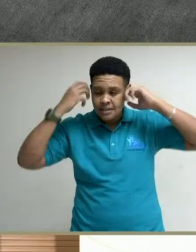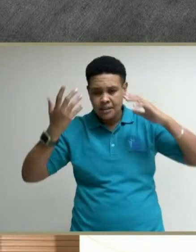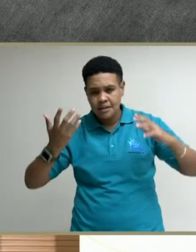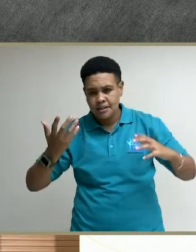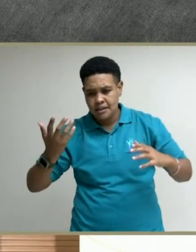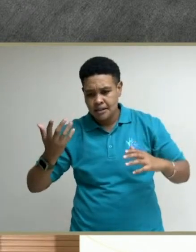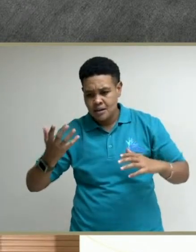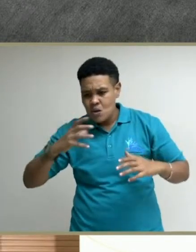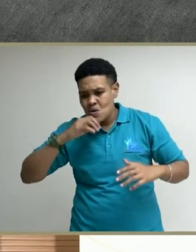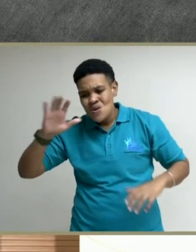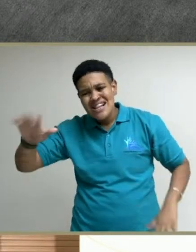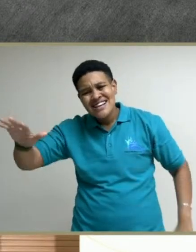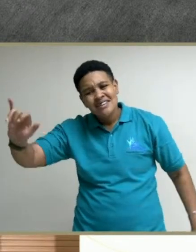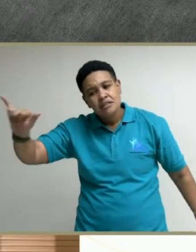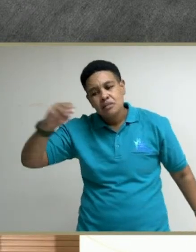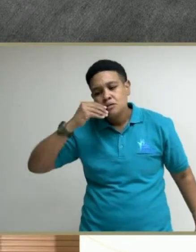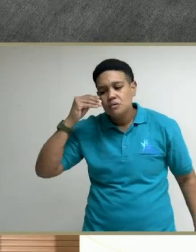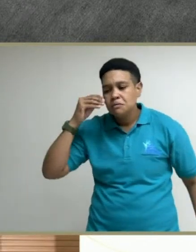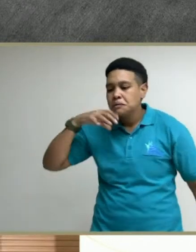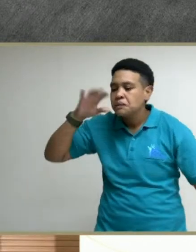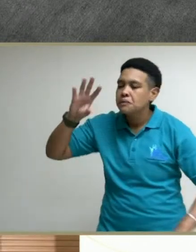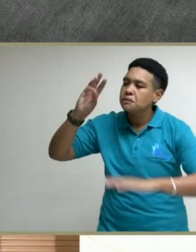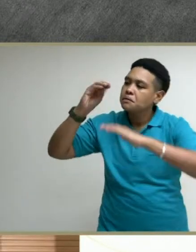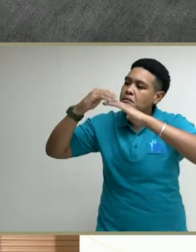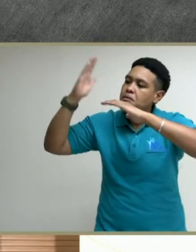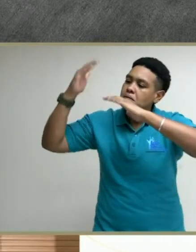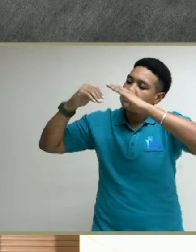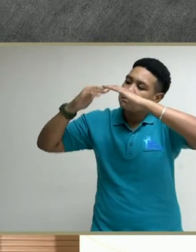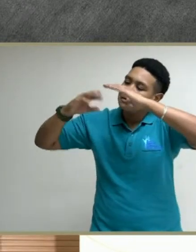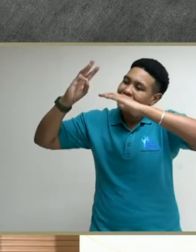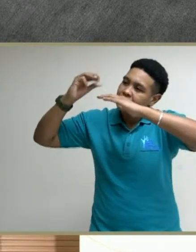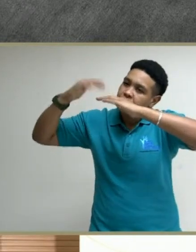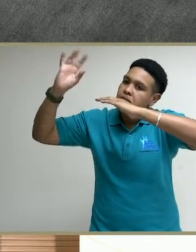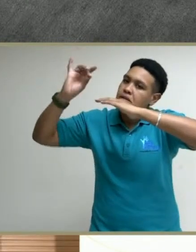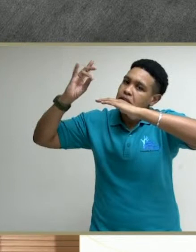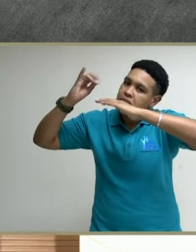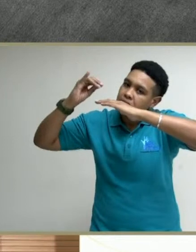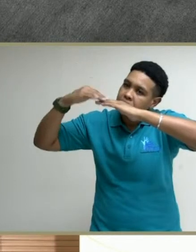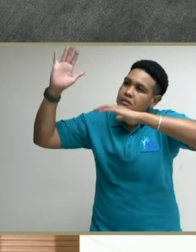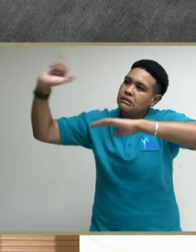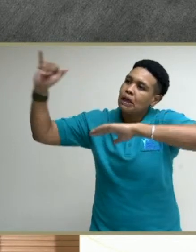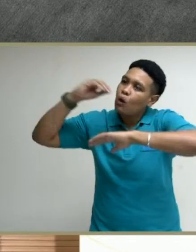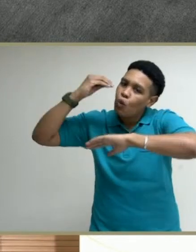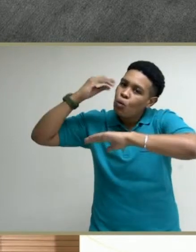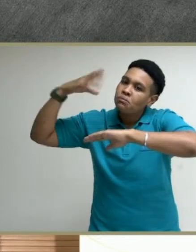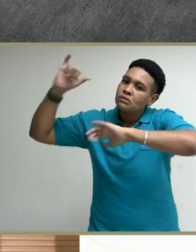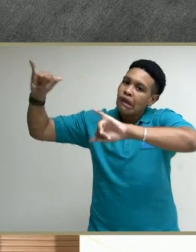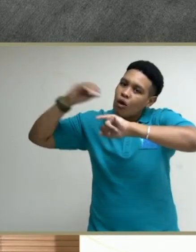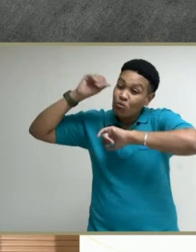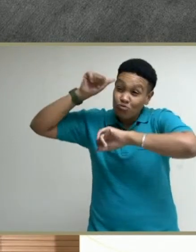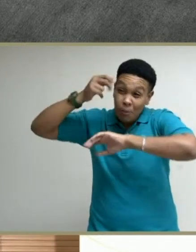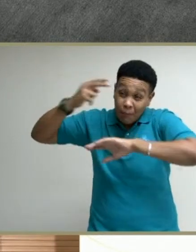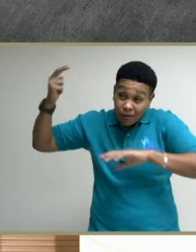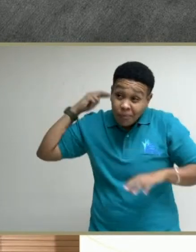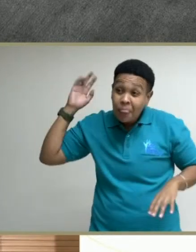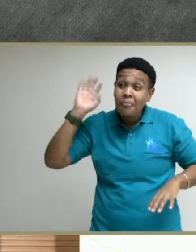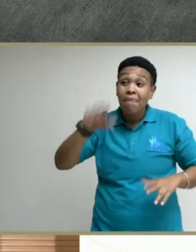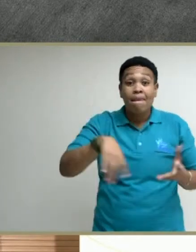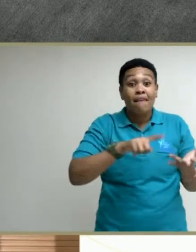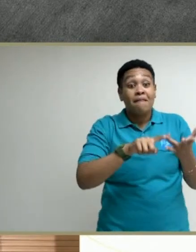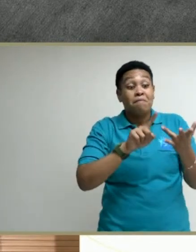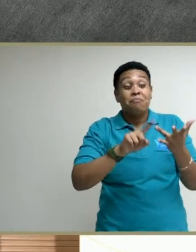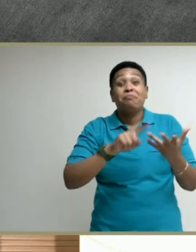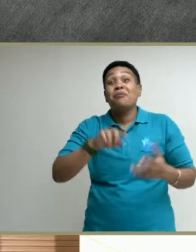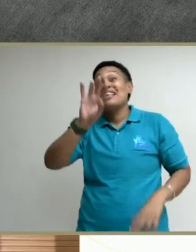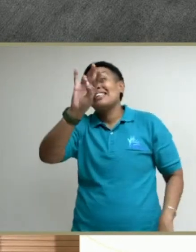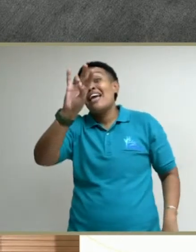these persons to stay at home and decreasing their risk of exposure, work from home, the barber and